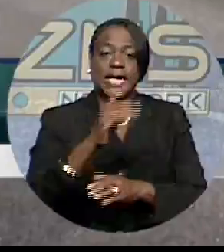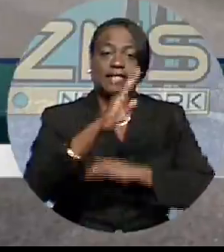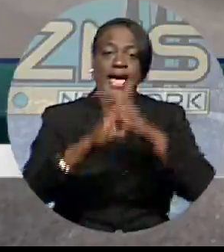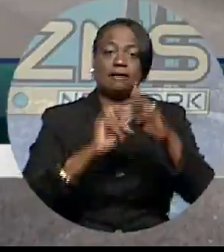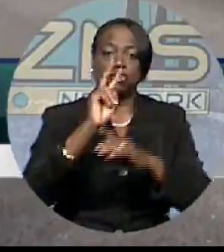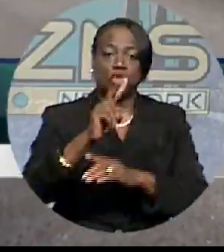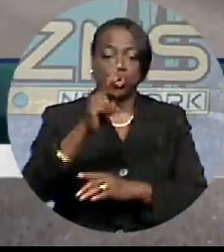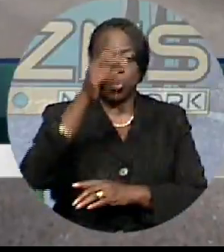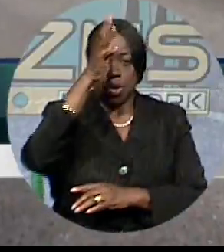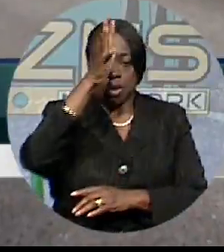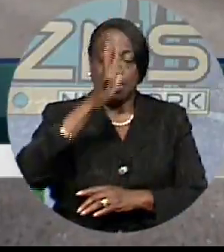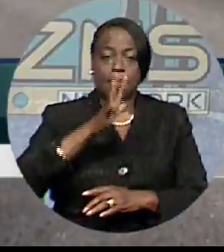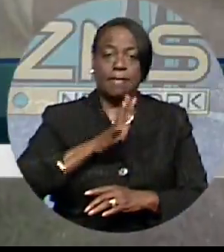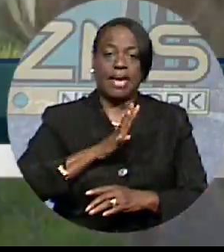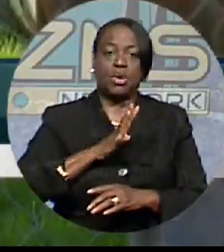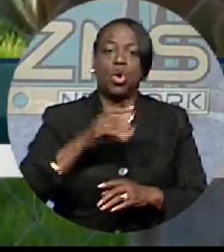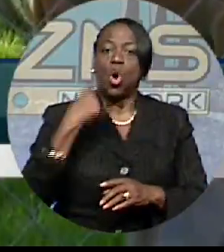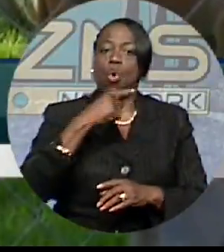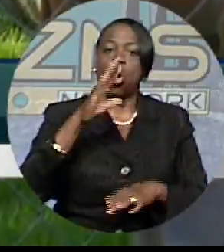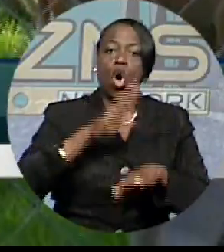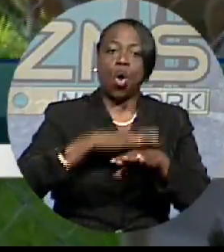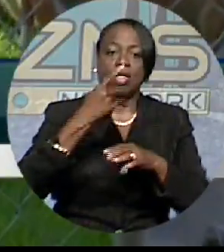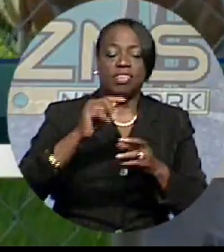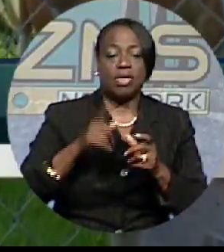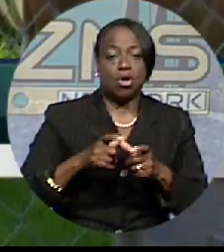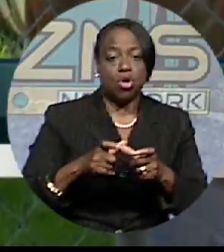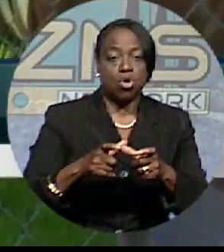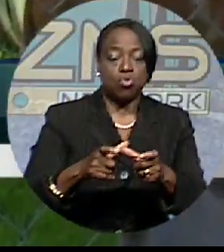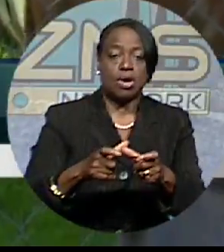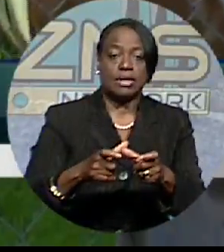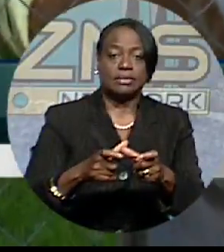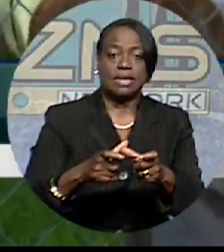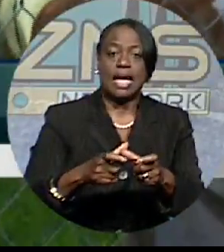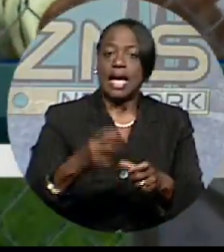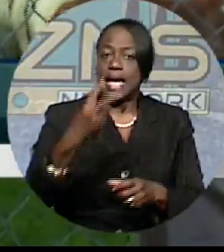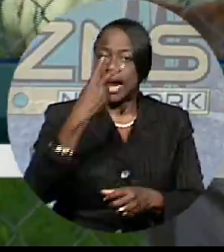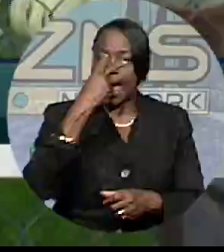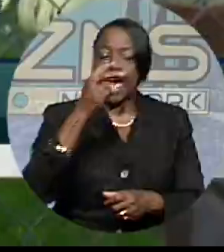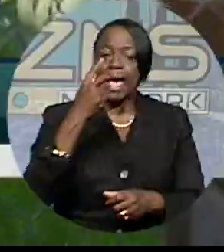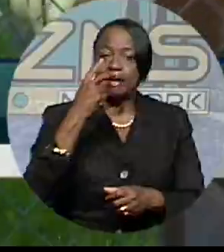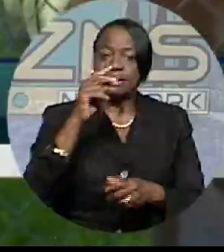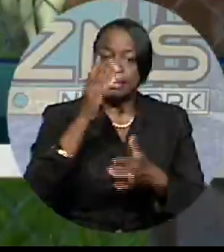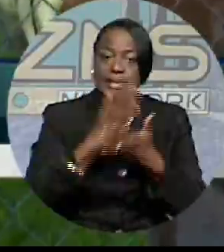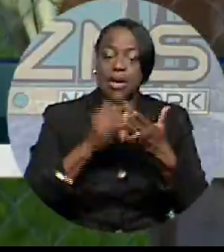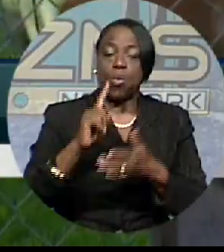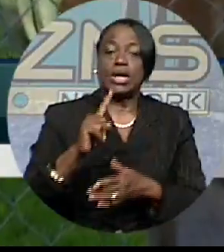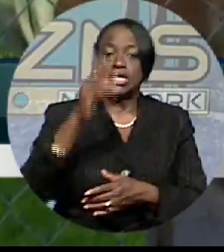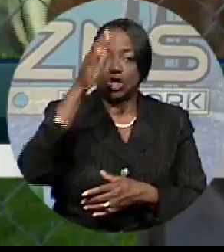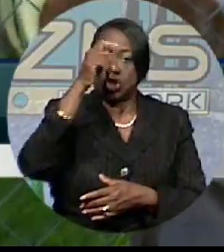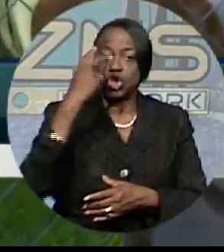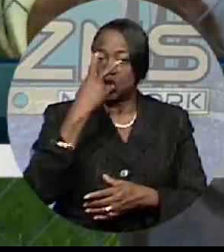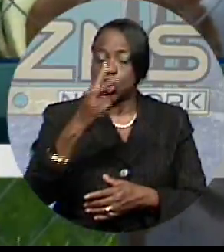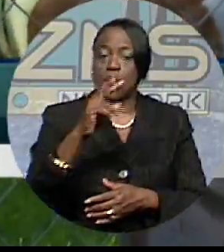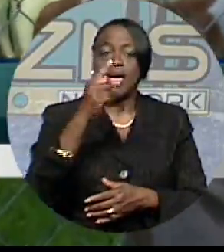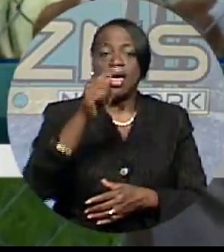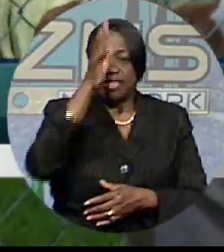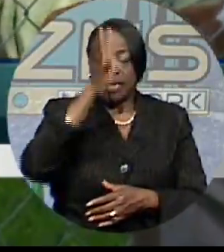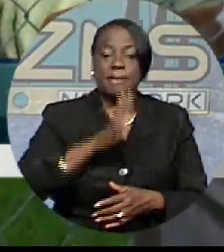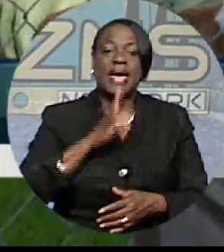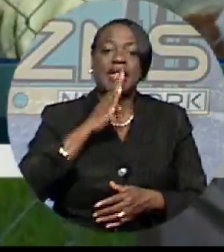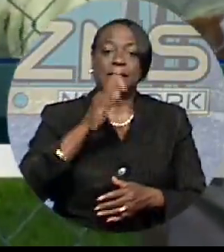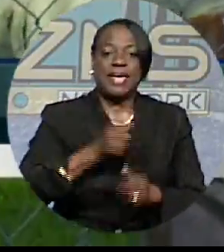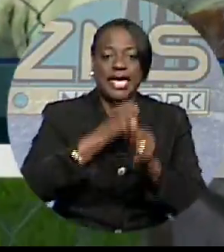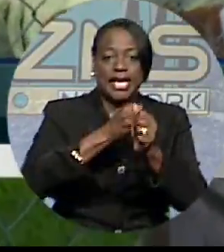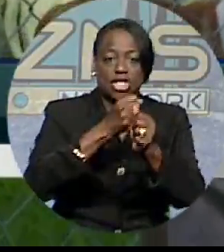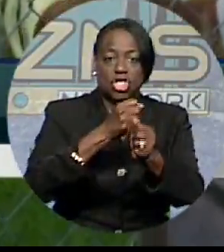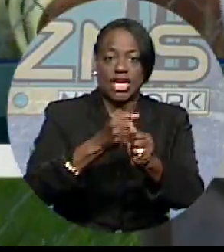say are still on the run. Now, eyewitnesses reported seeing the victim being chased, and exactly what occurred after that is still not clear at this